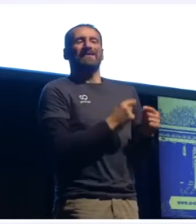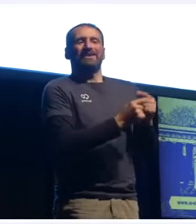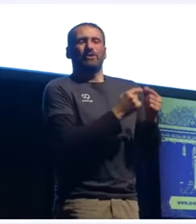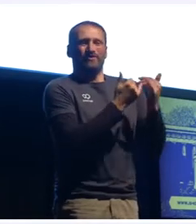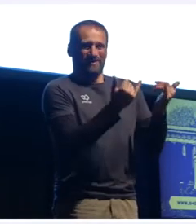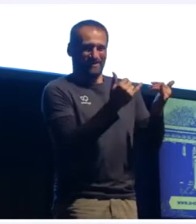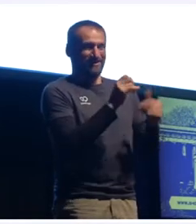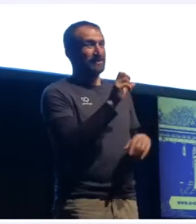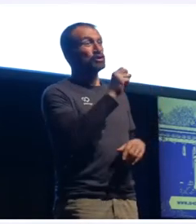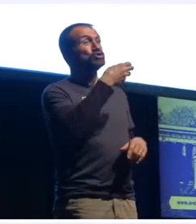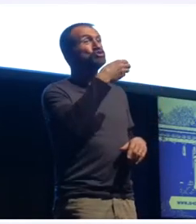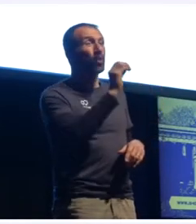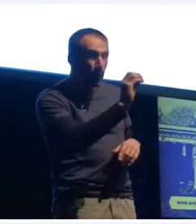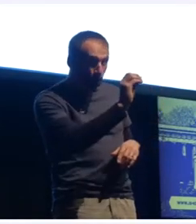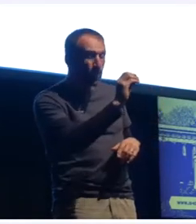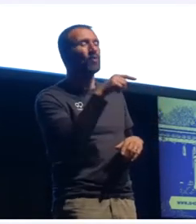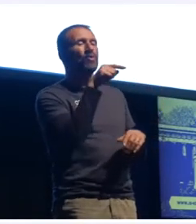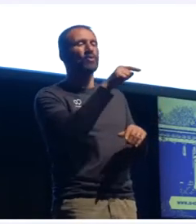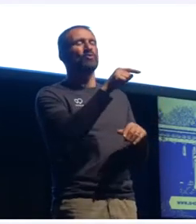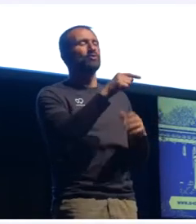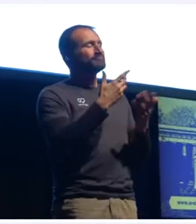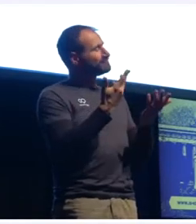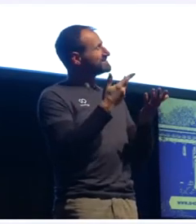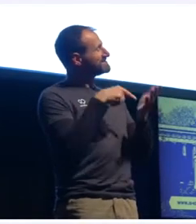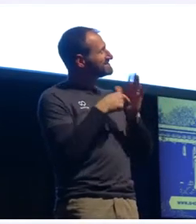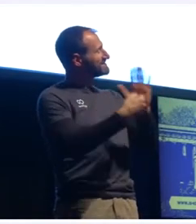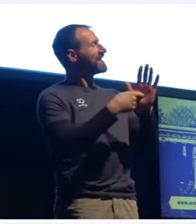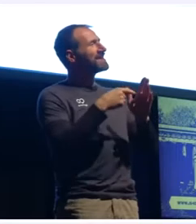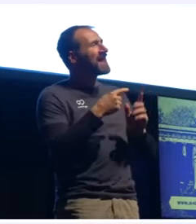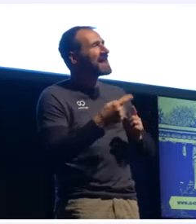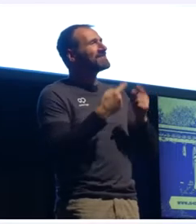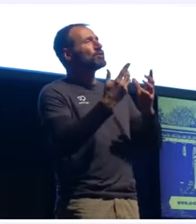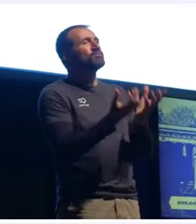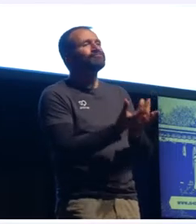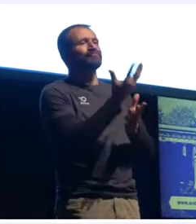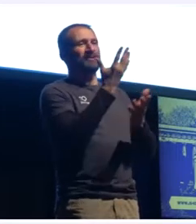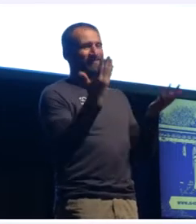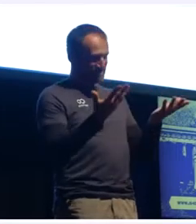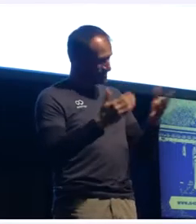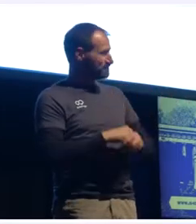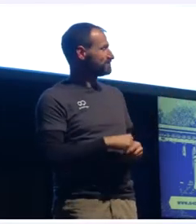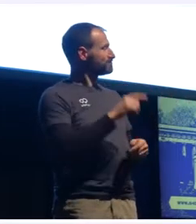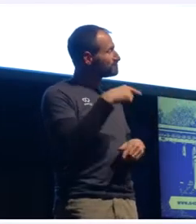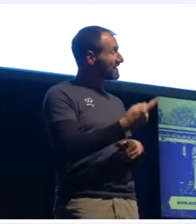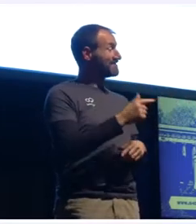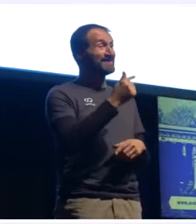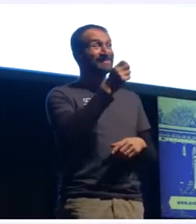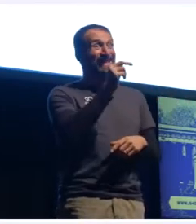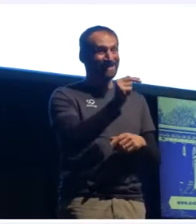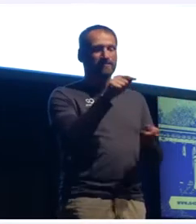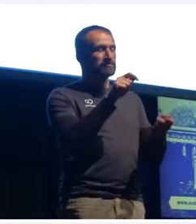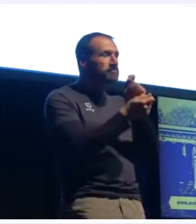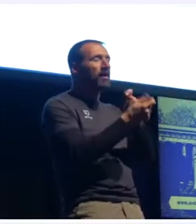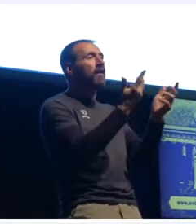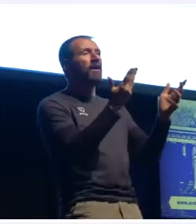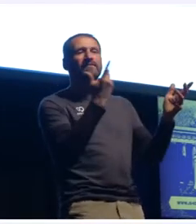Then, toward the end, there's ten, the twist. There's always a twist, how something unexpected happens. And ketsu is the conclusion, how